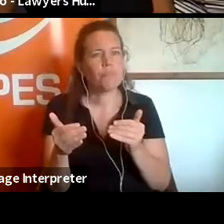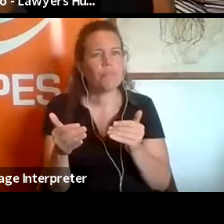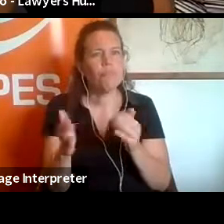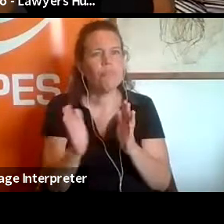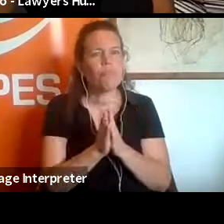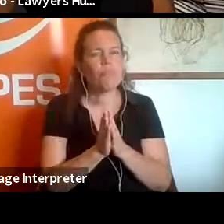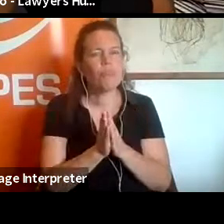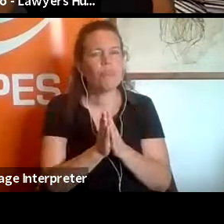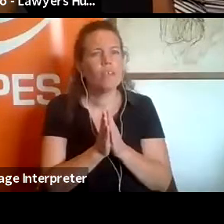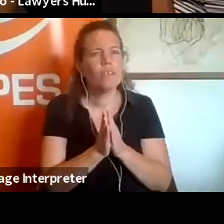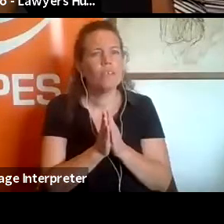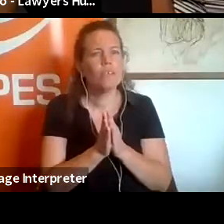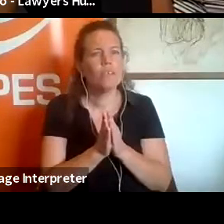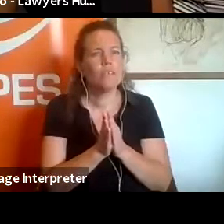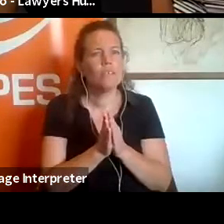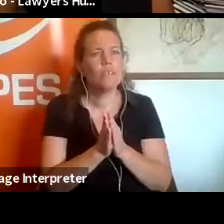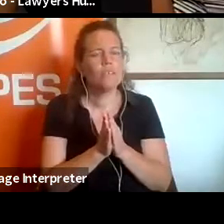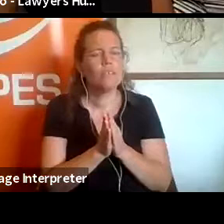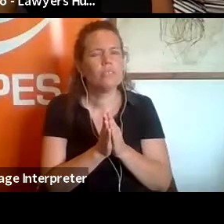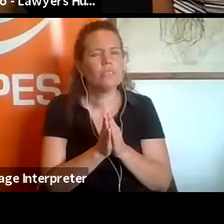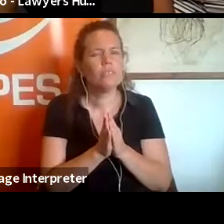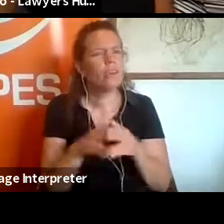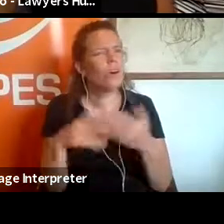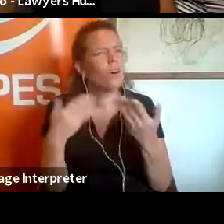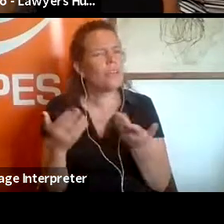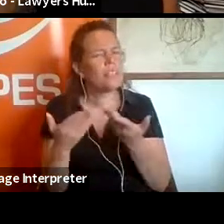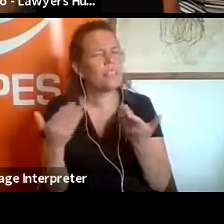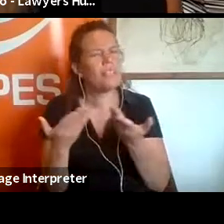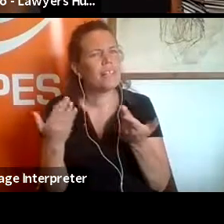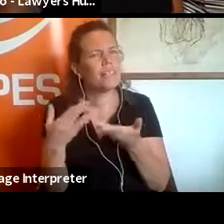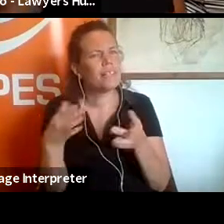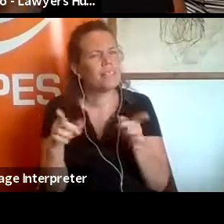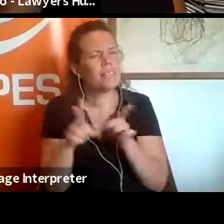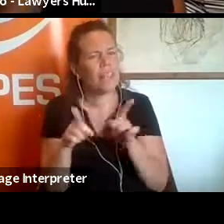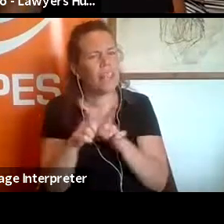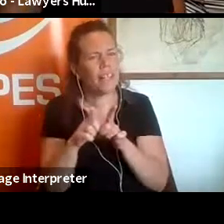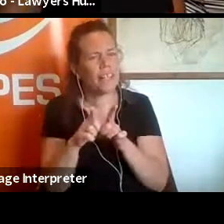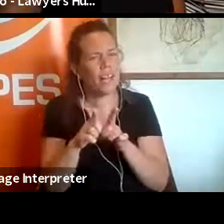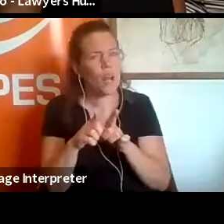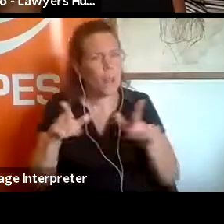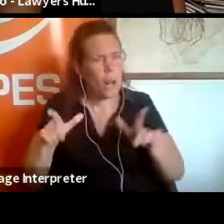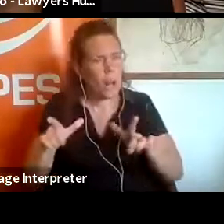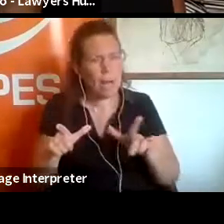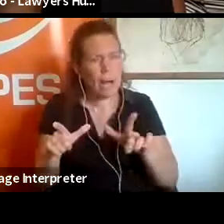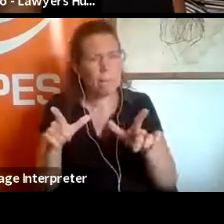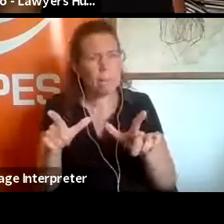so what is there going to be like a mapping for